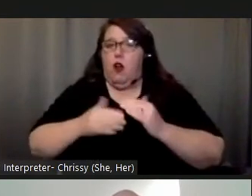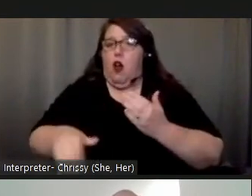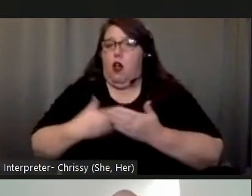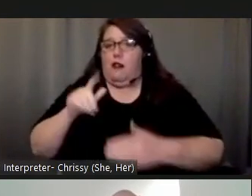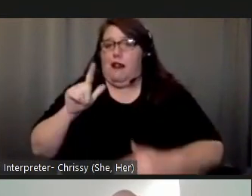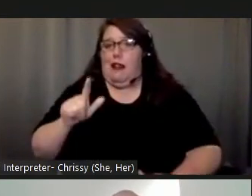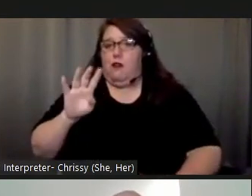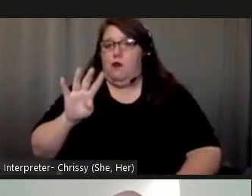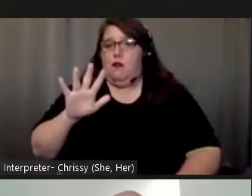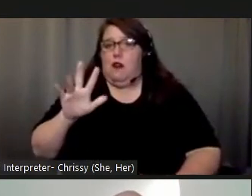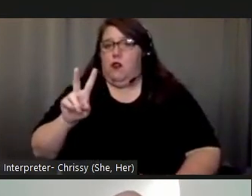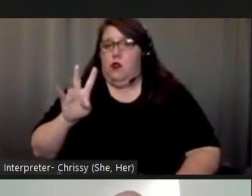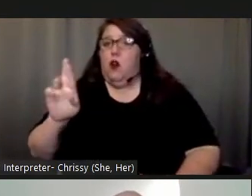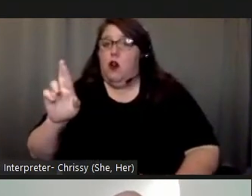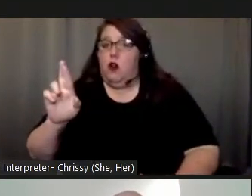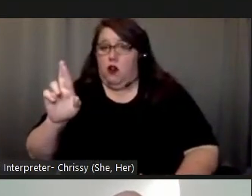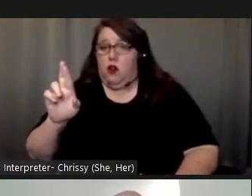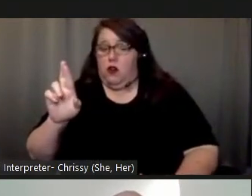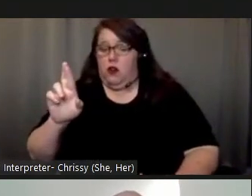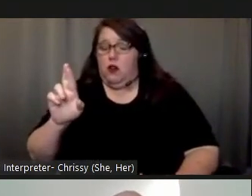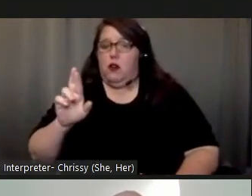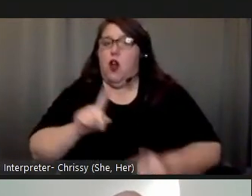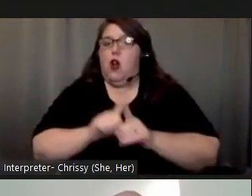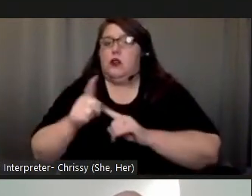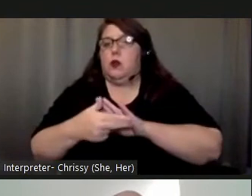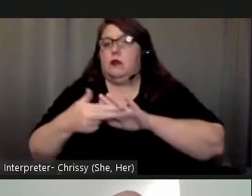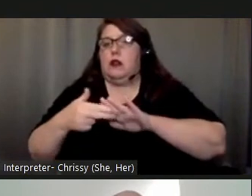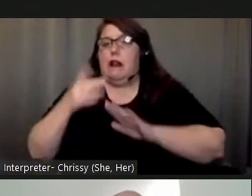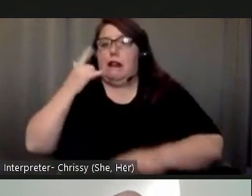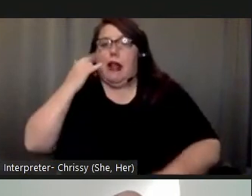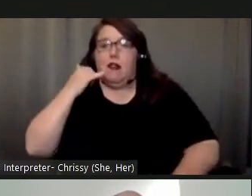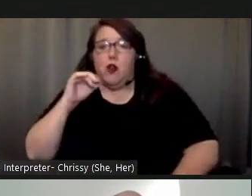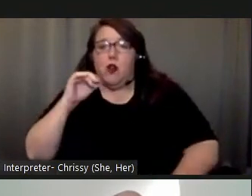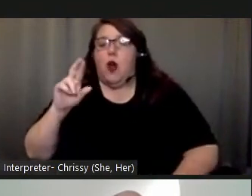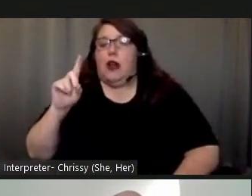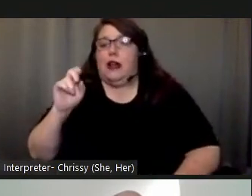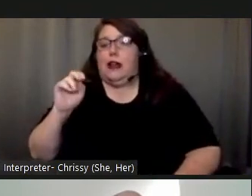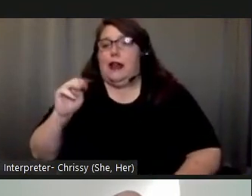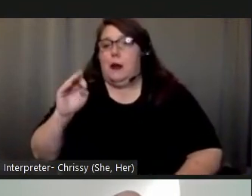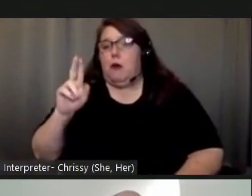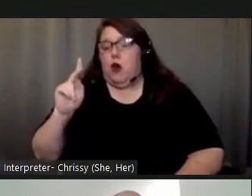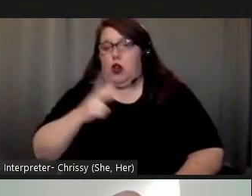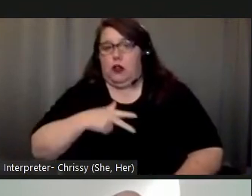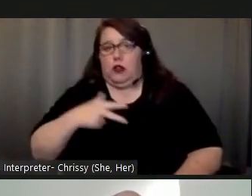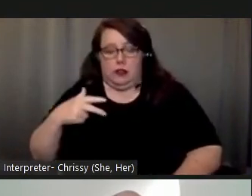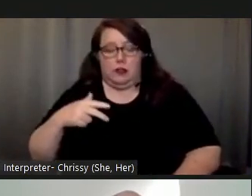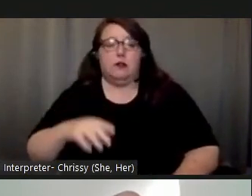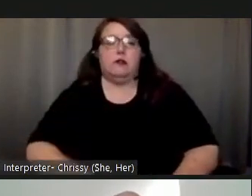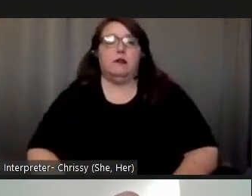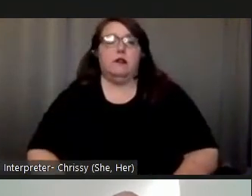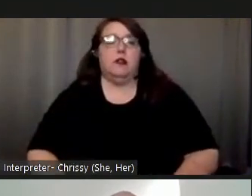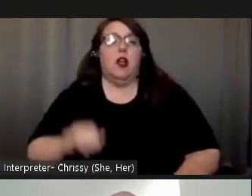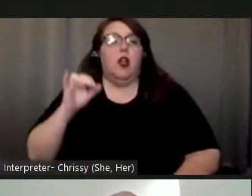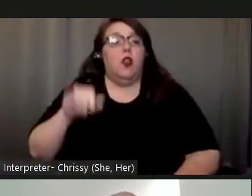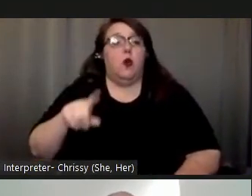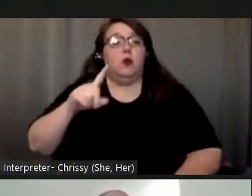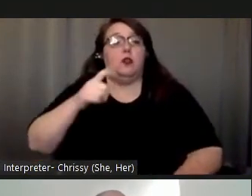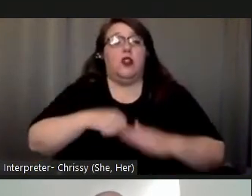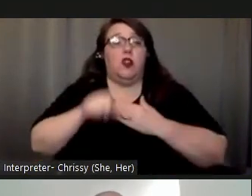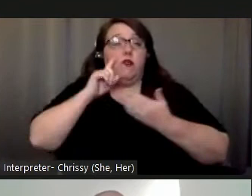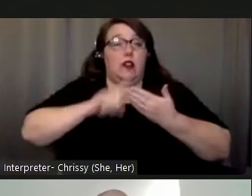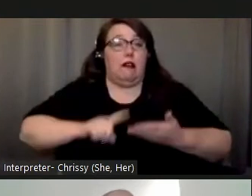L452R variant, sometimes also known as the California or Denmark variant. So these variants under investigation,